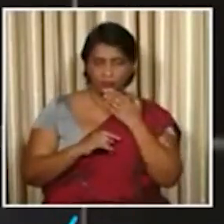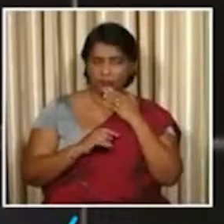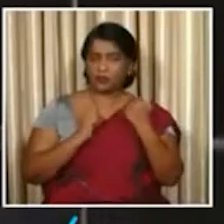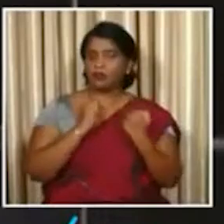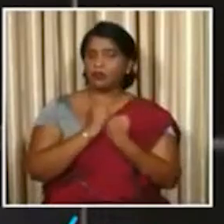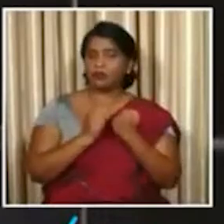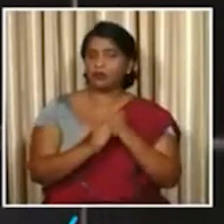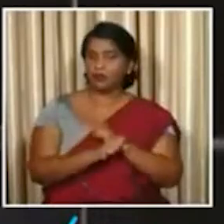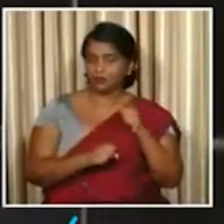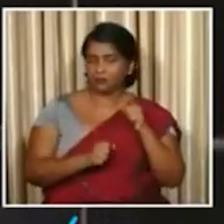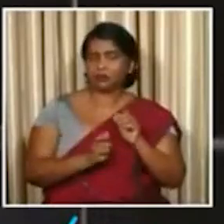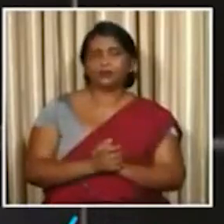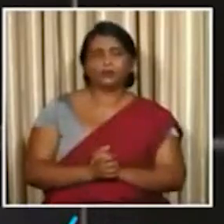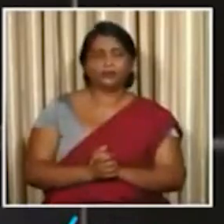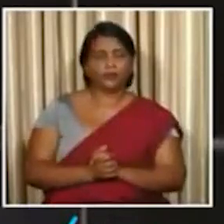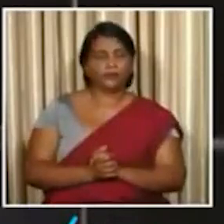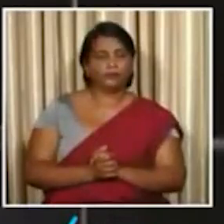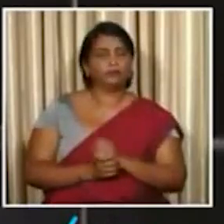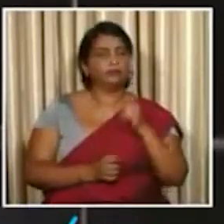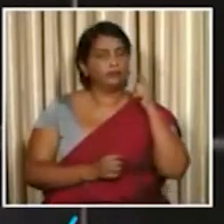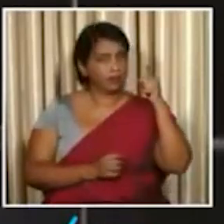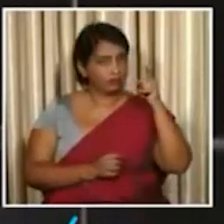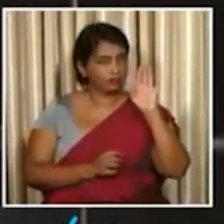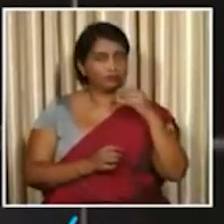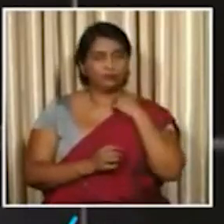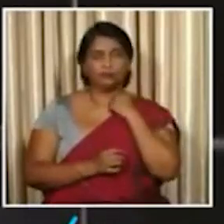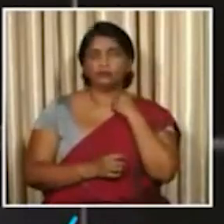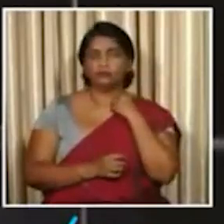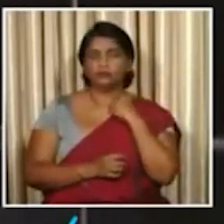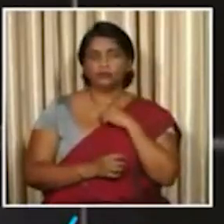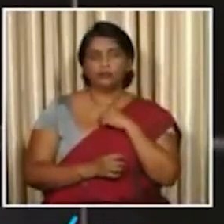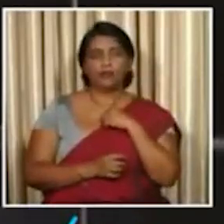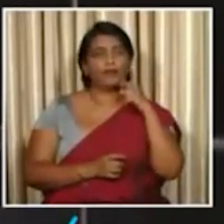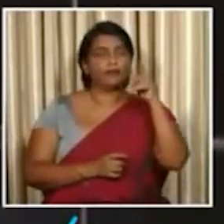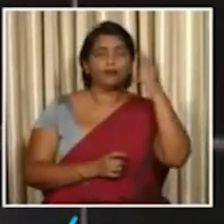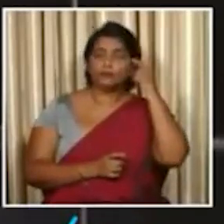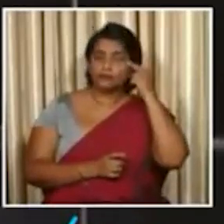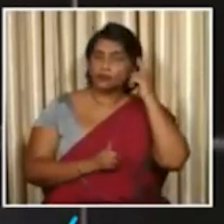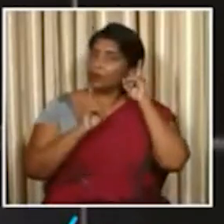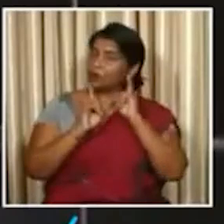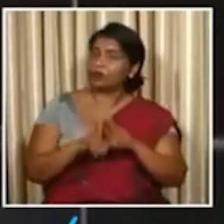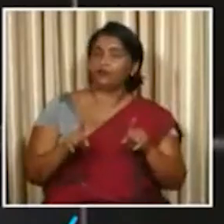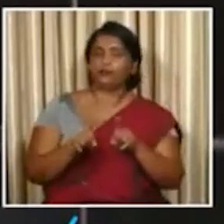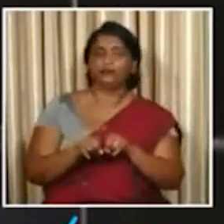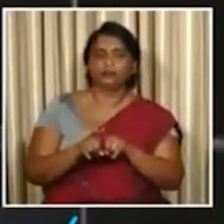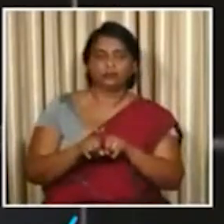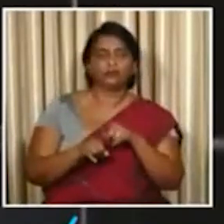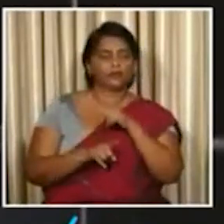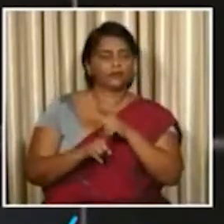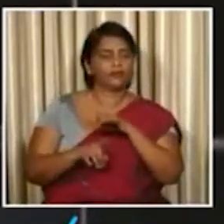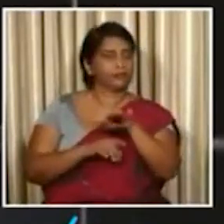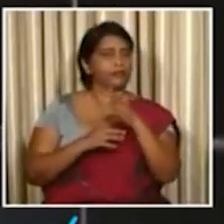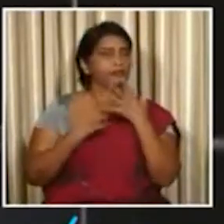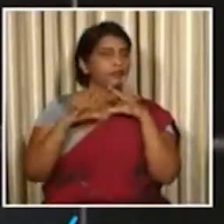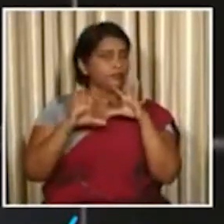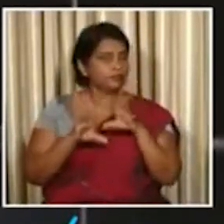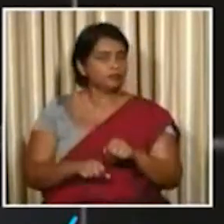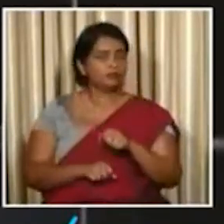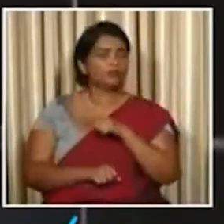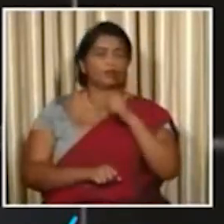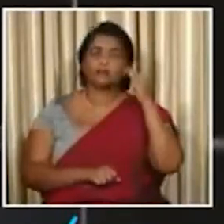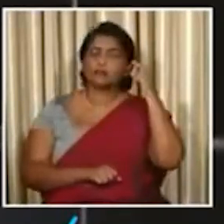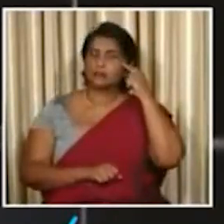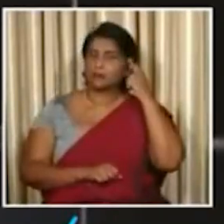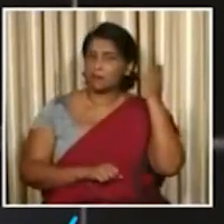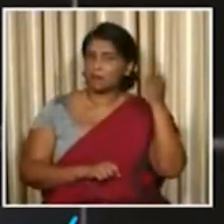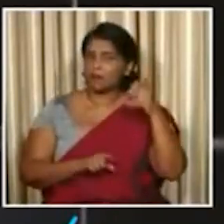Yes. This is what they think. It is not up for sale. It is for grabbing land. This is their main. It's not to even pay